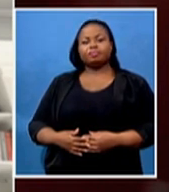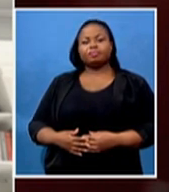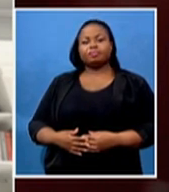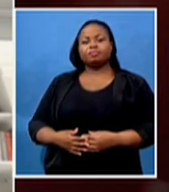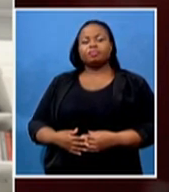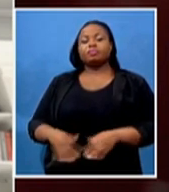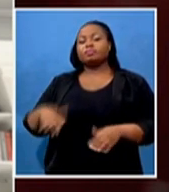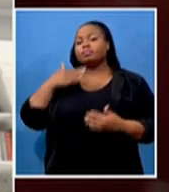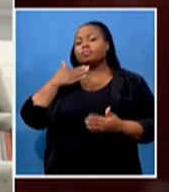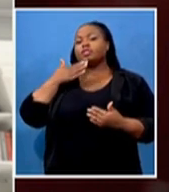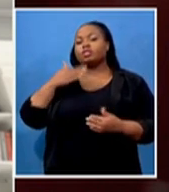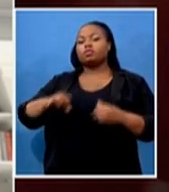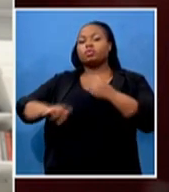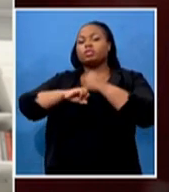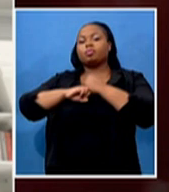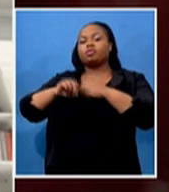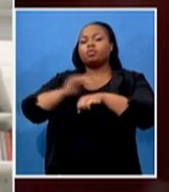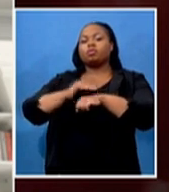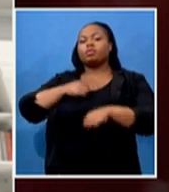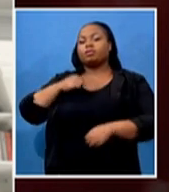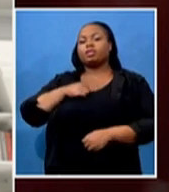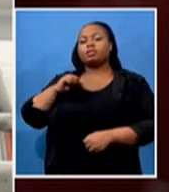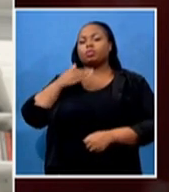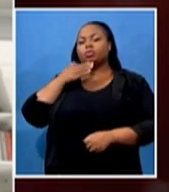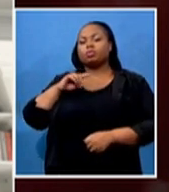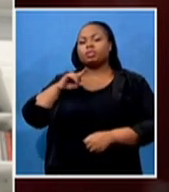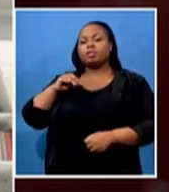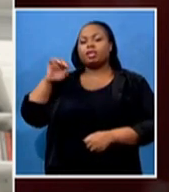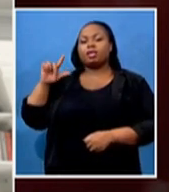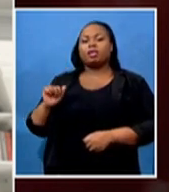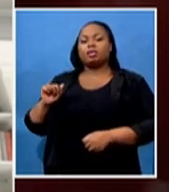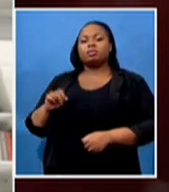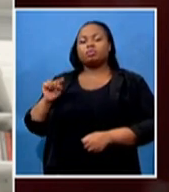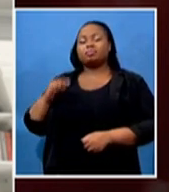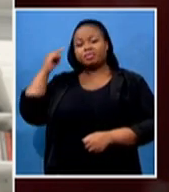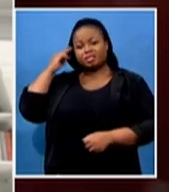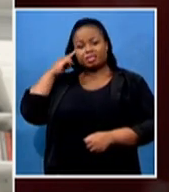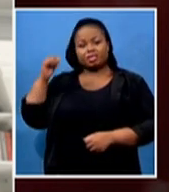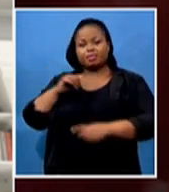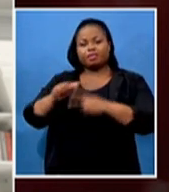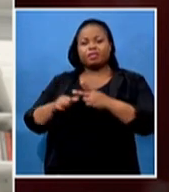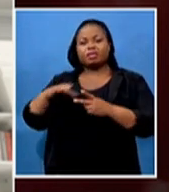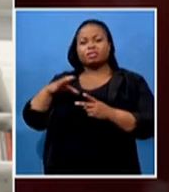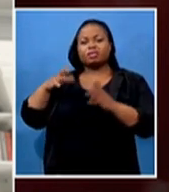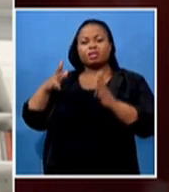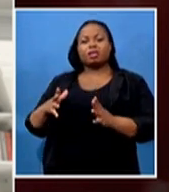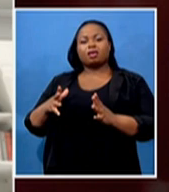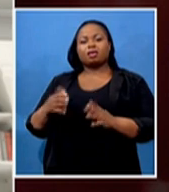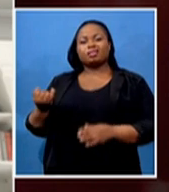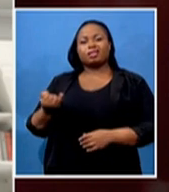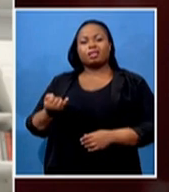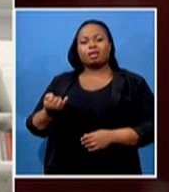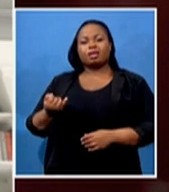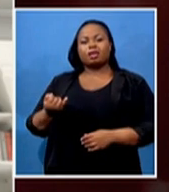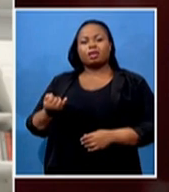Desiree, you know, being a vice chancellor is like being a CEO. You are the chief accounting officer of a